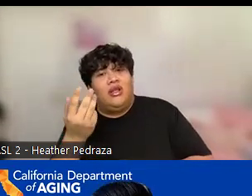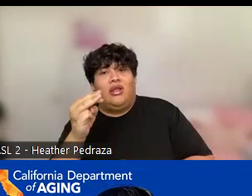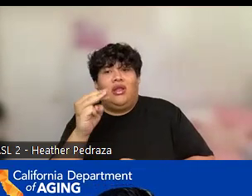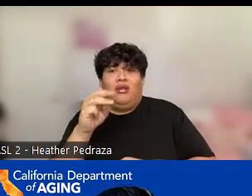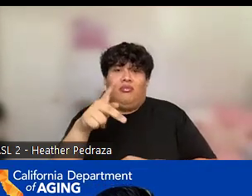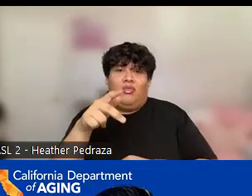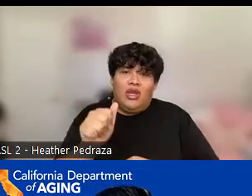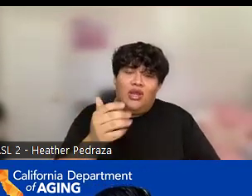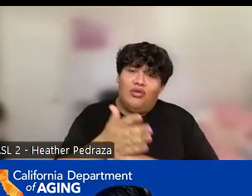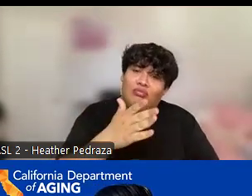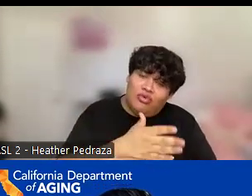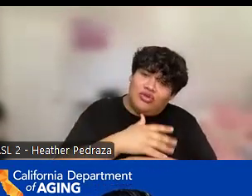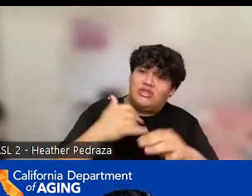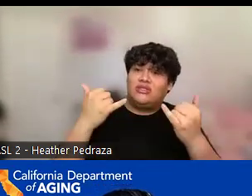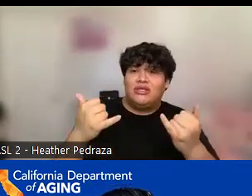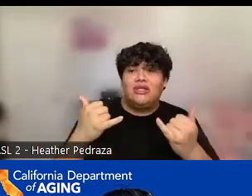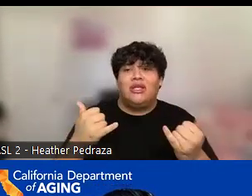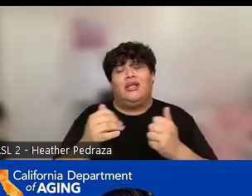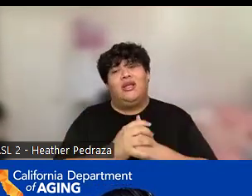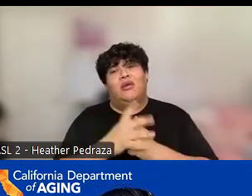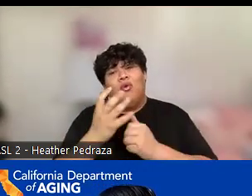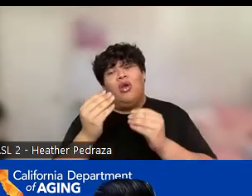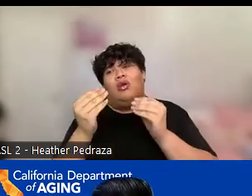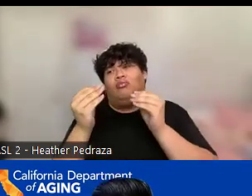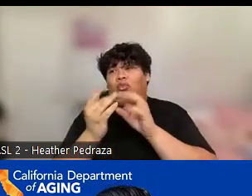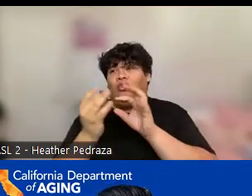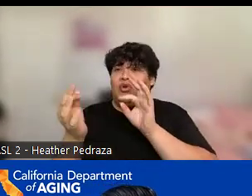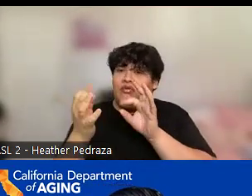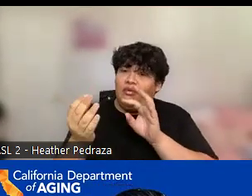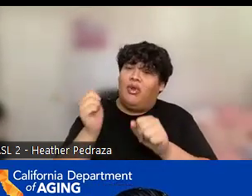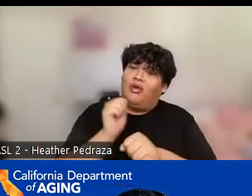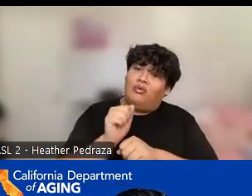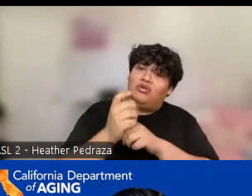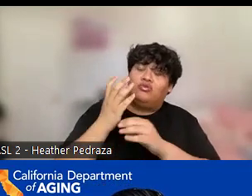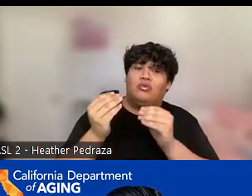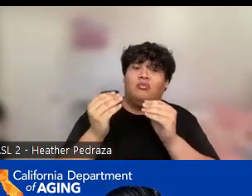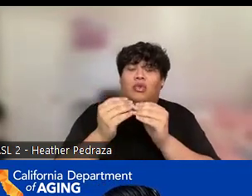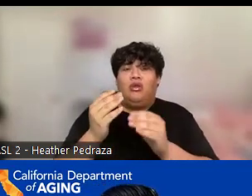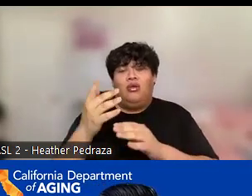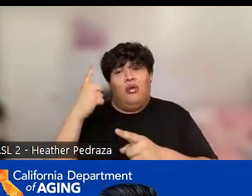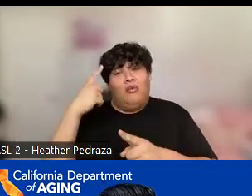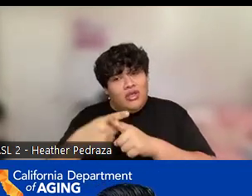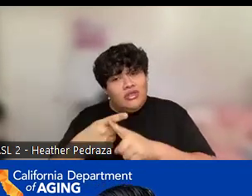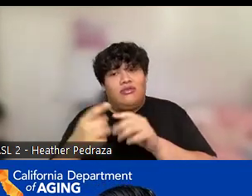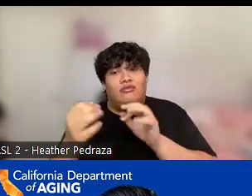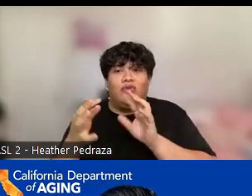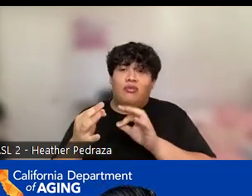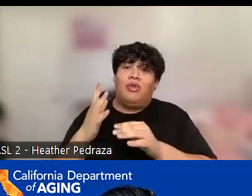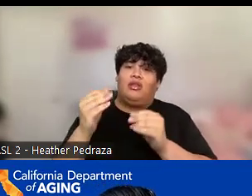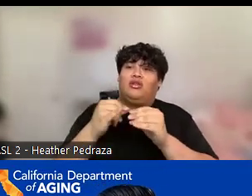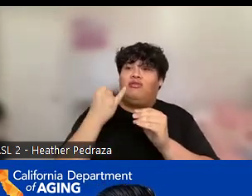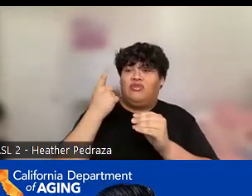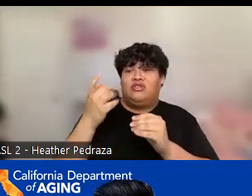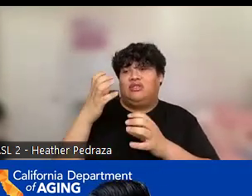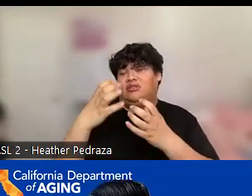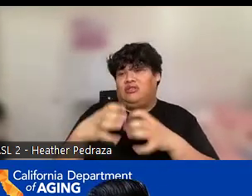implementation process to date. And we want candid feedback from partners. So that'll probably include some positive feedback, but also where there's opportunity for development